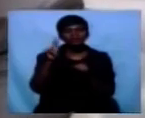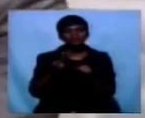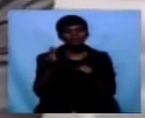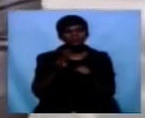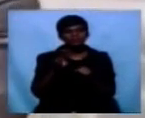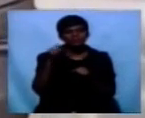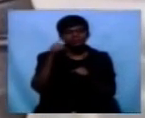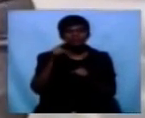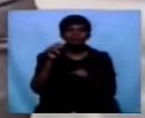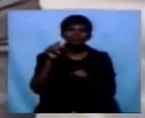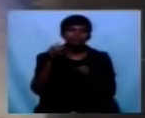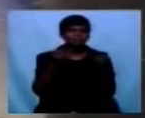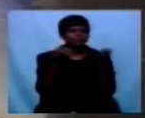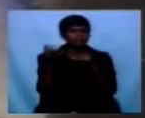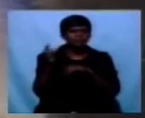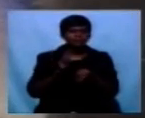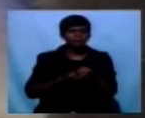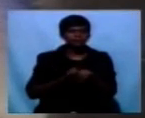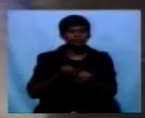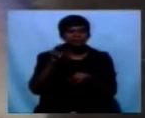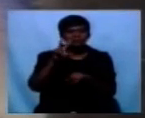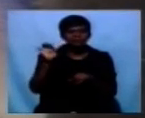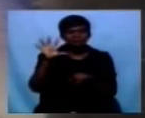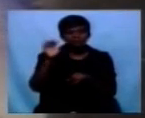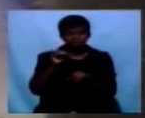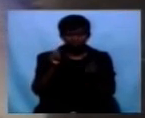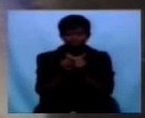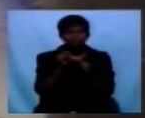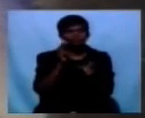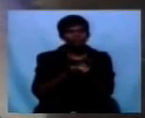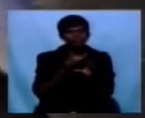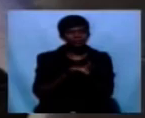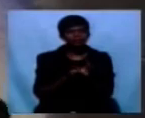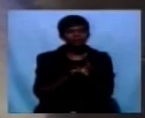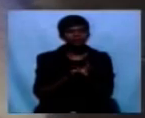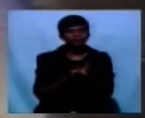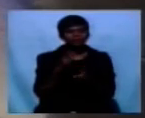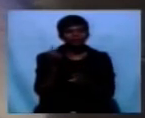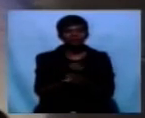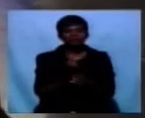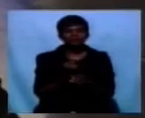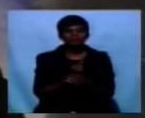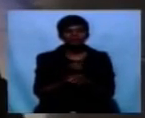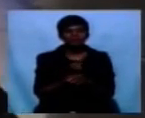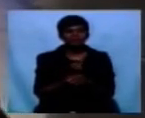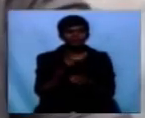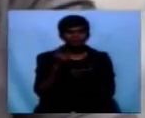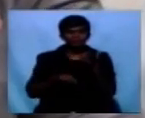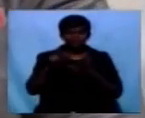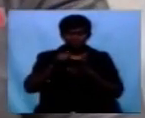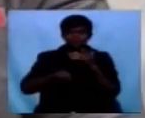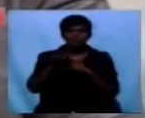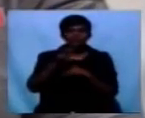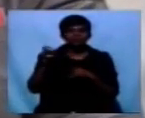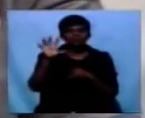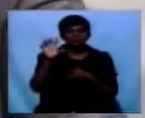even for 1,000 times. A 250 kwacha on top of your fuel bill is not a just or only. It's a huge amount. What is the cost? 250